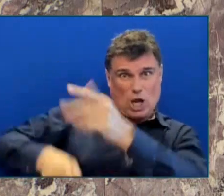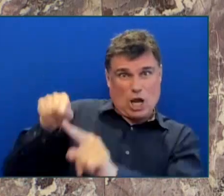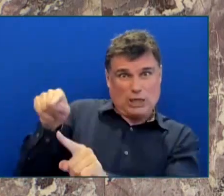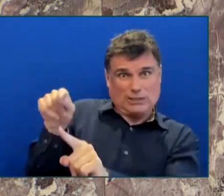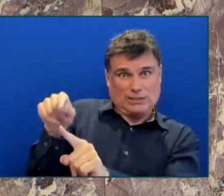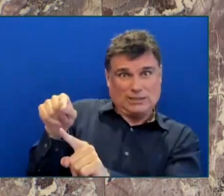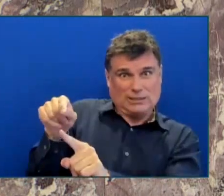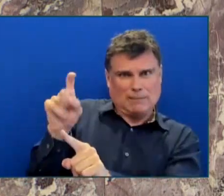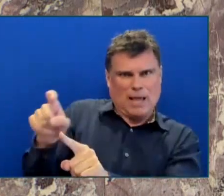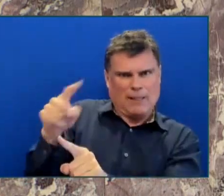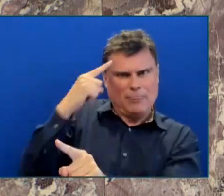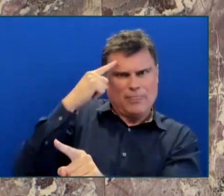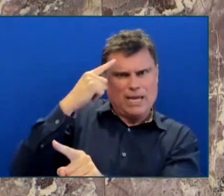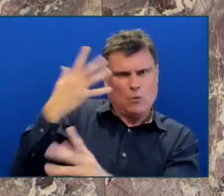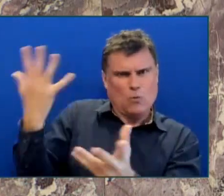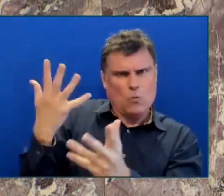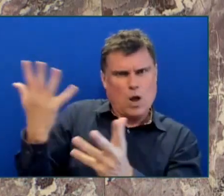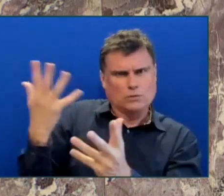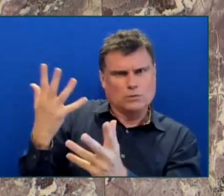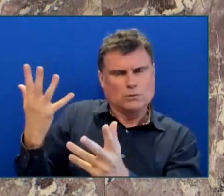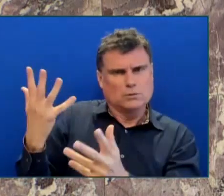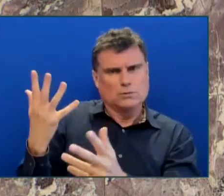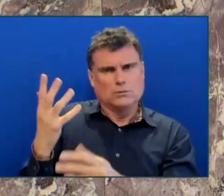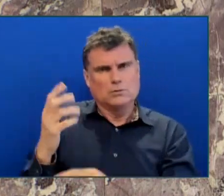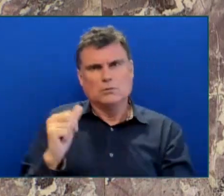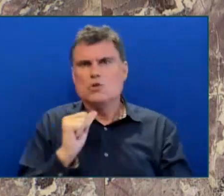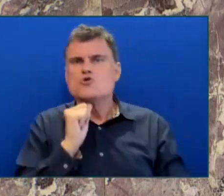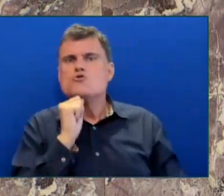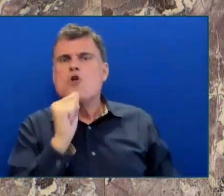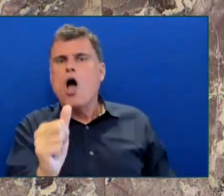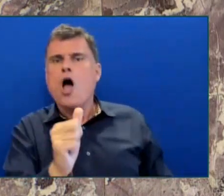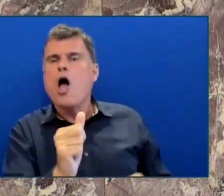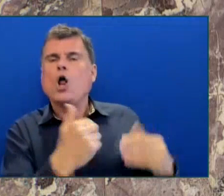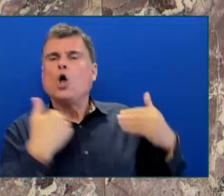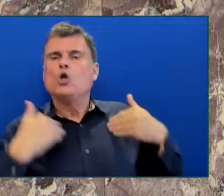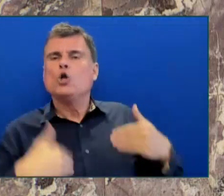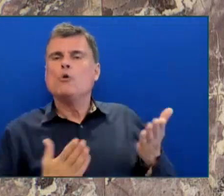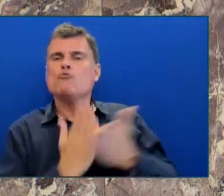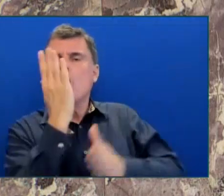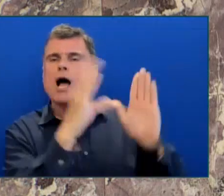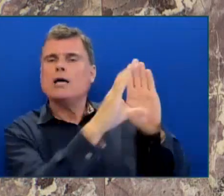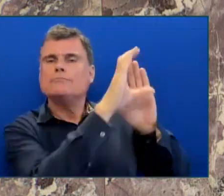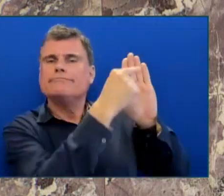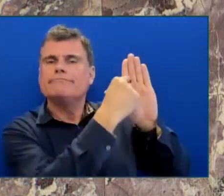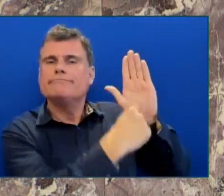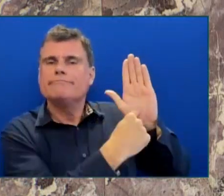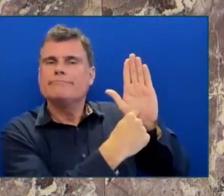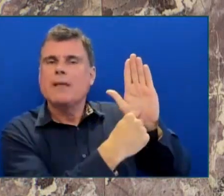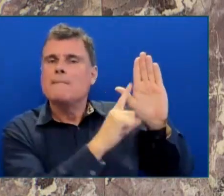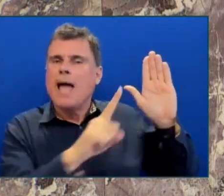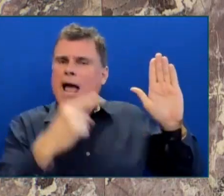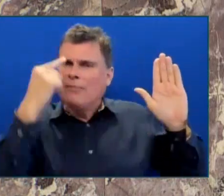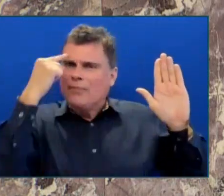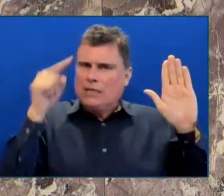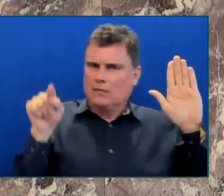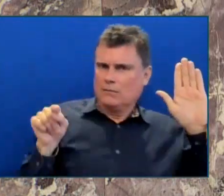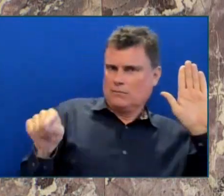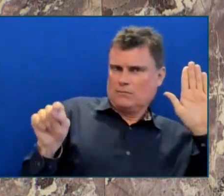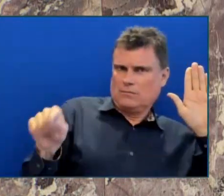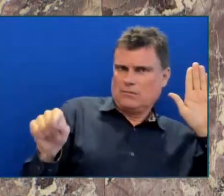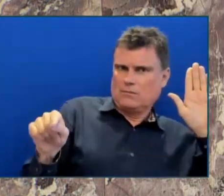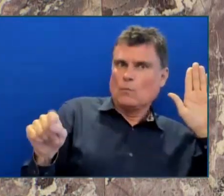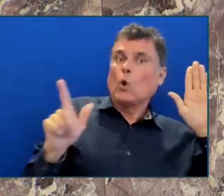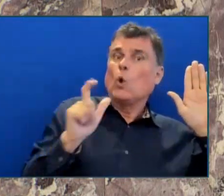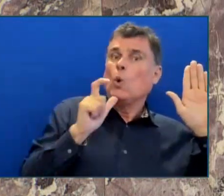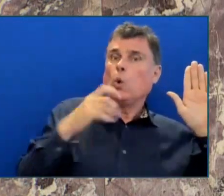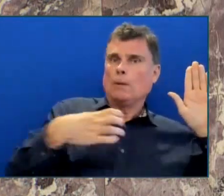also assessed from the point of view of the complainant and the community. I hope our justice system in BC keeps these words